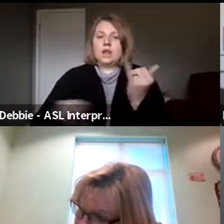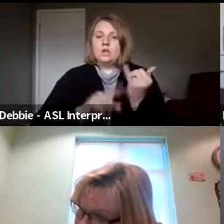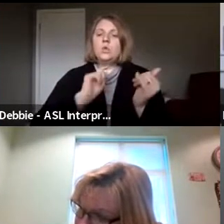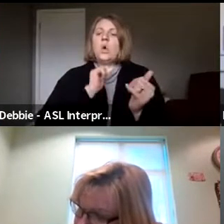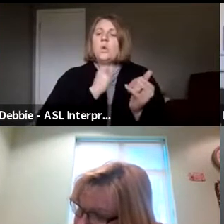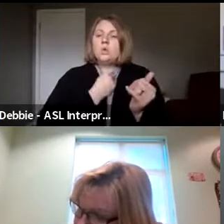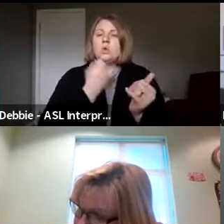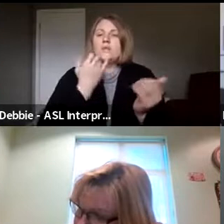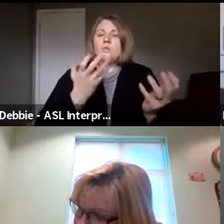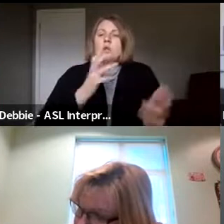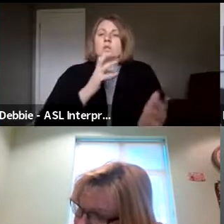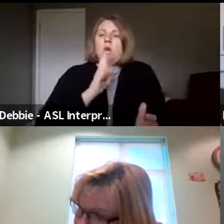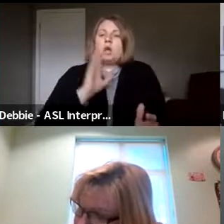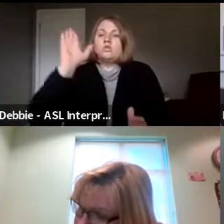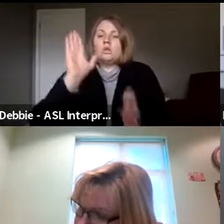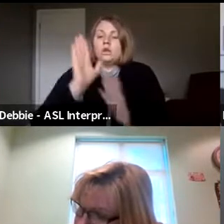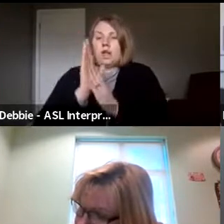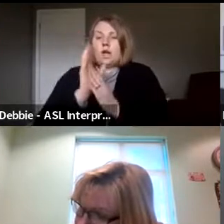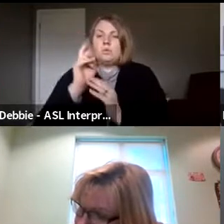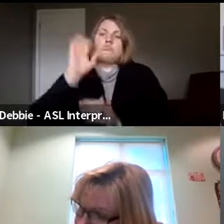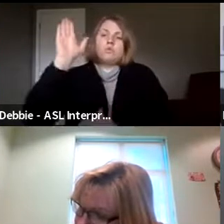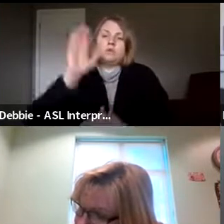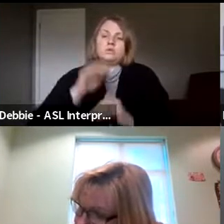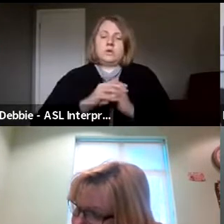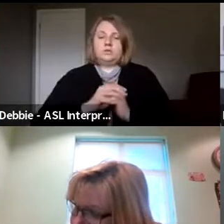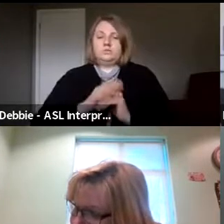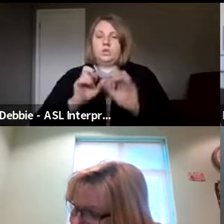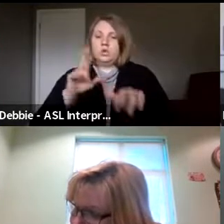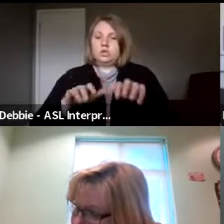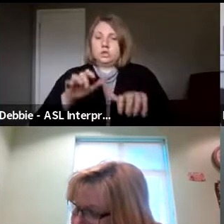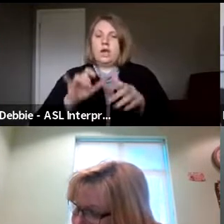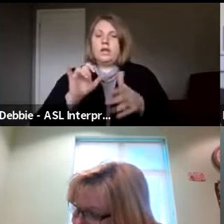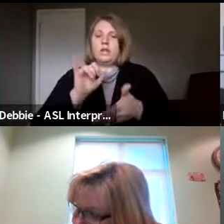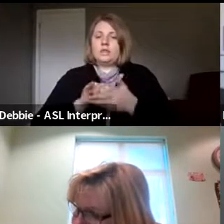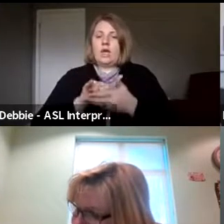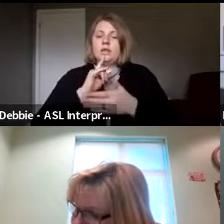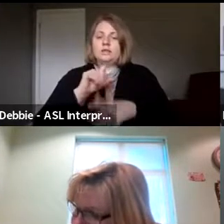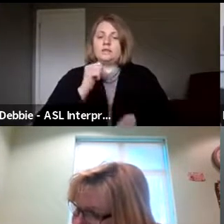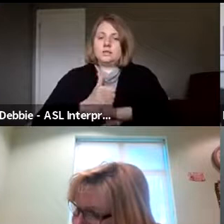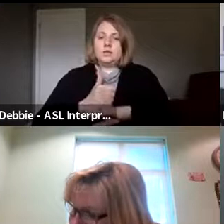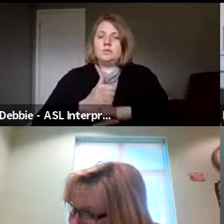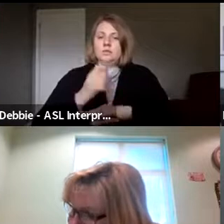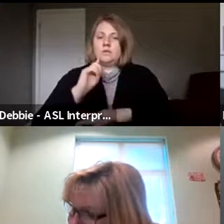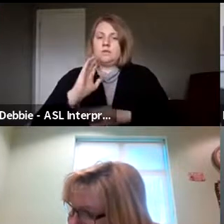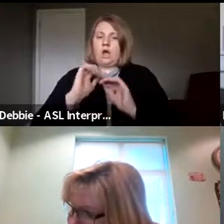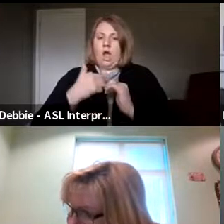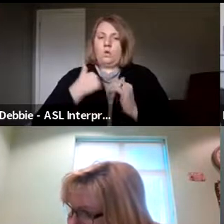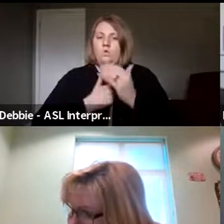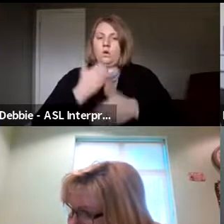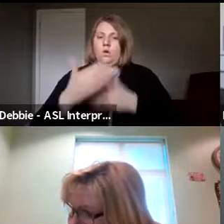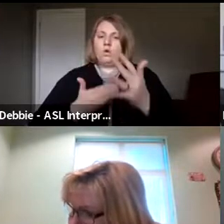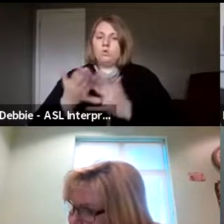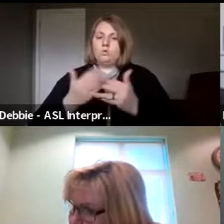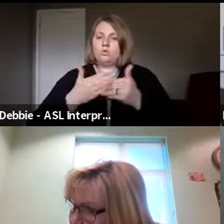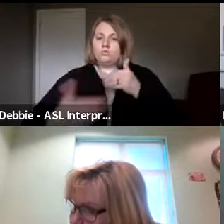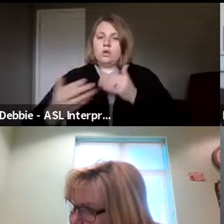muted. If you want to talk, you can clap or you can chat. And that's kind of establishing that for how we're going to go for the whole